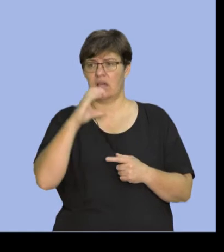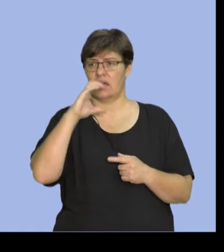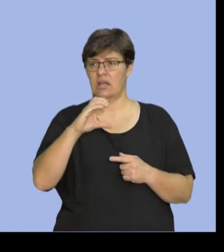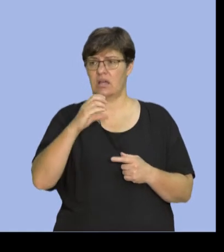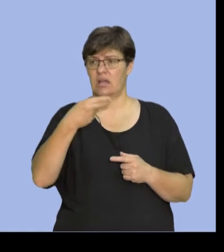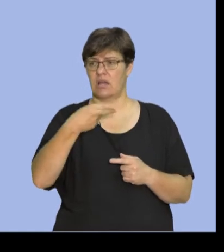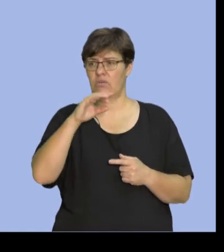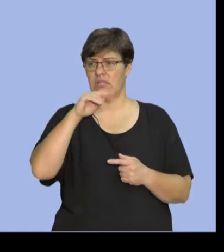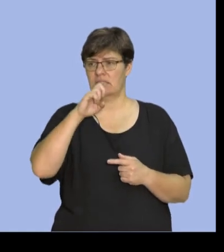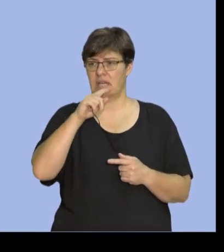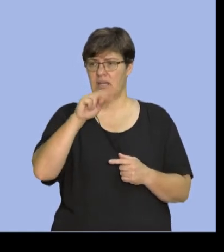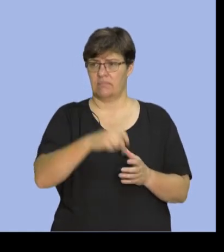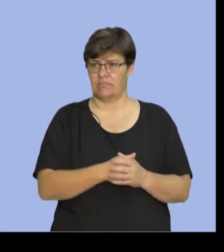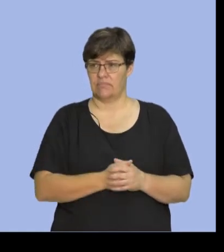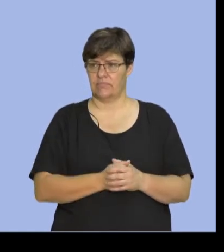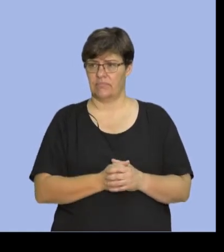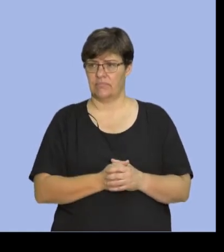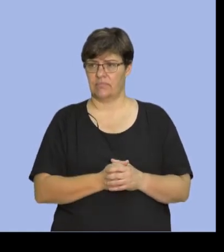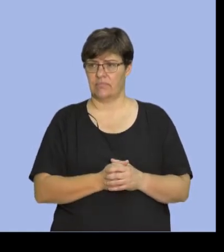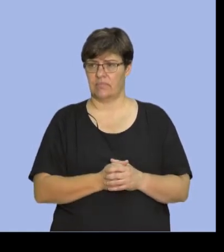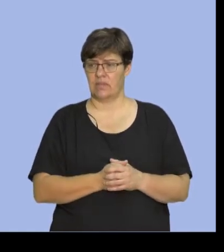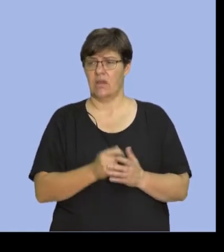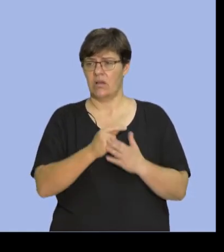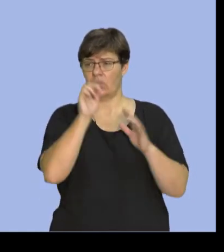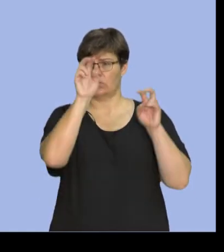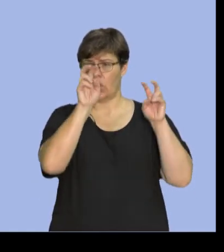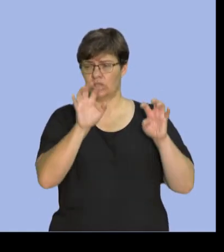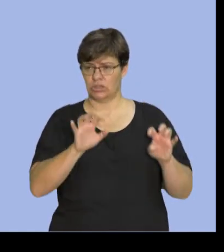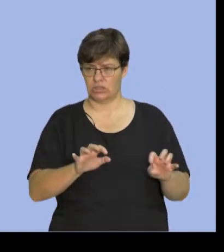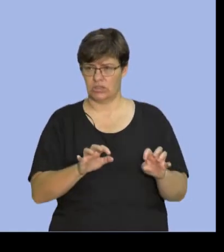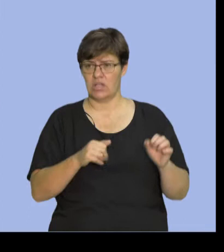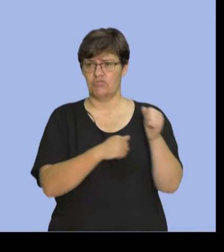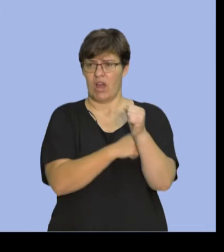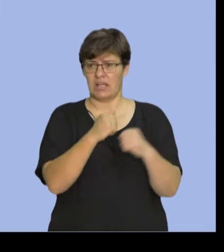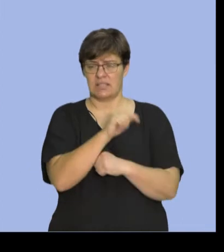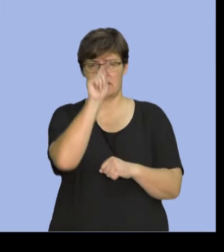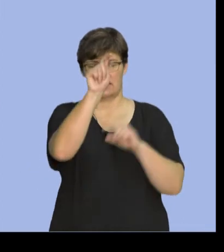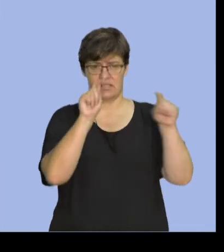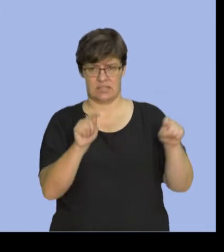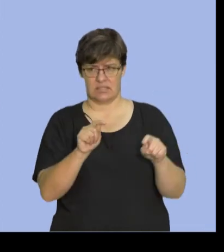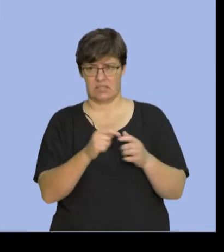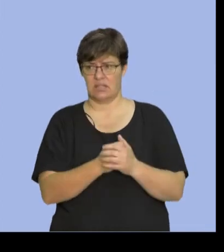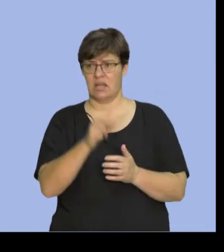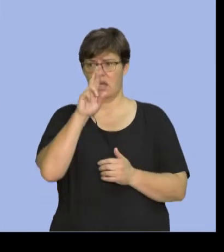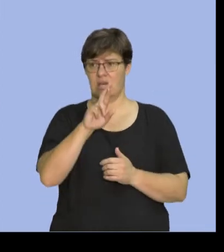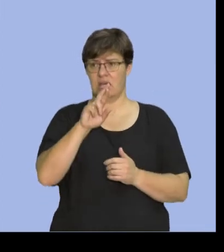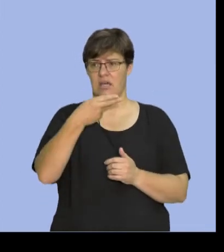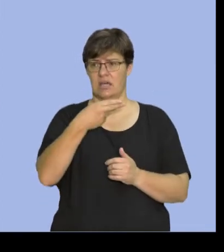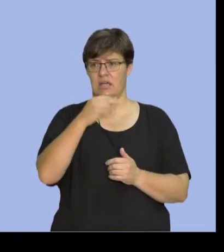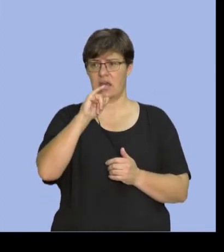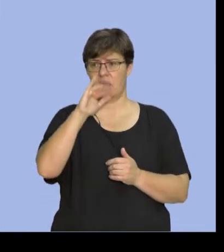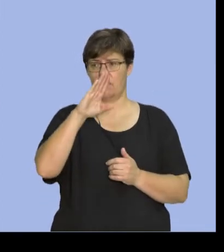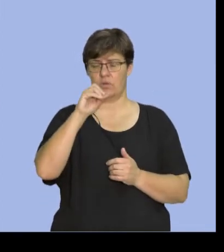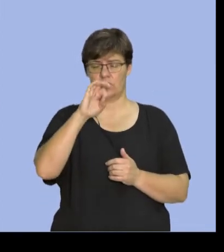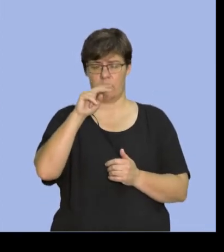you would see there. Dotted on the membranes are structures or organelles called the ribosome. The